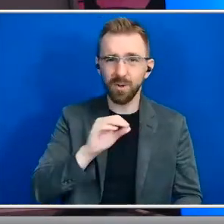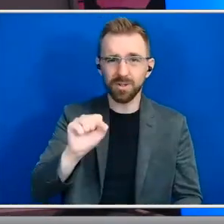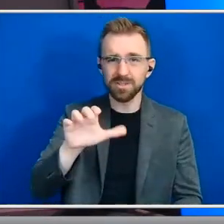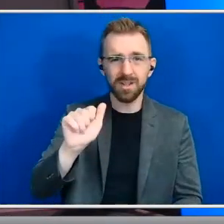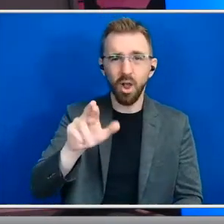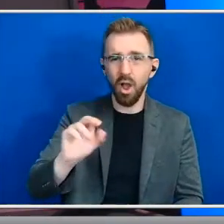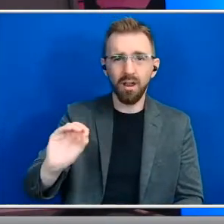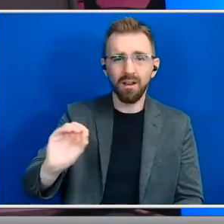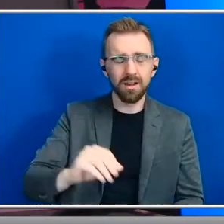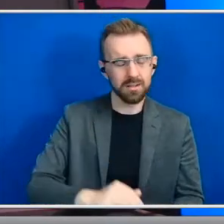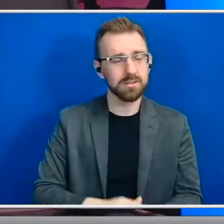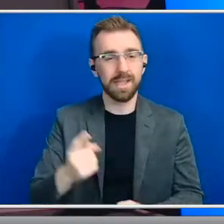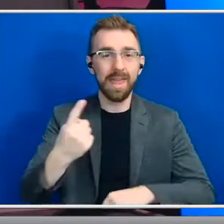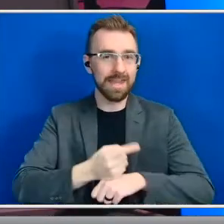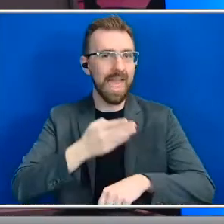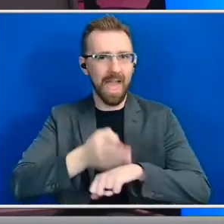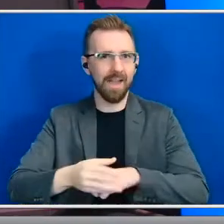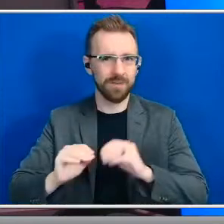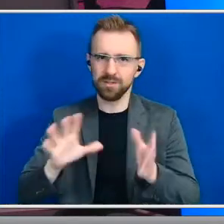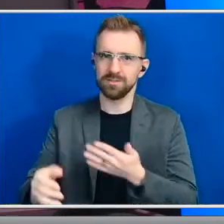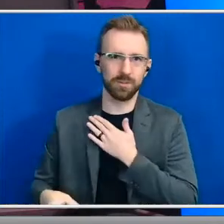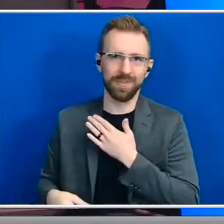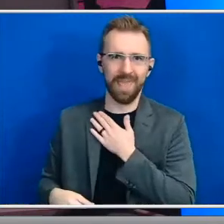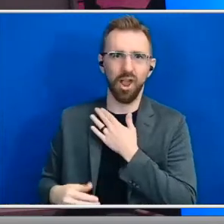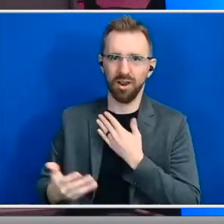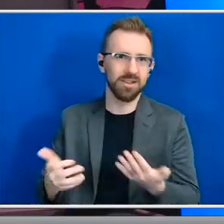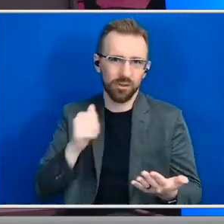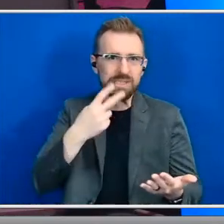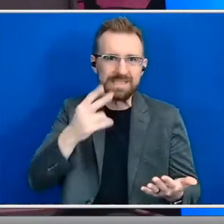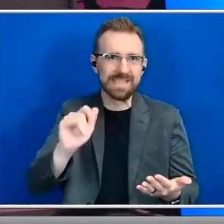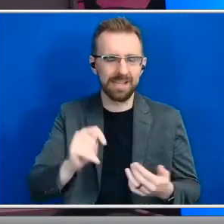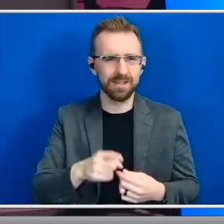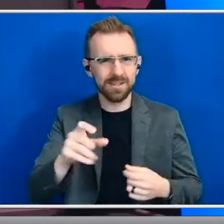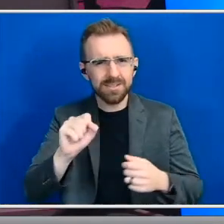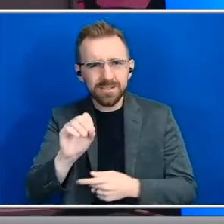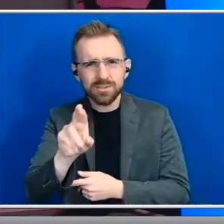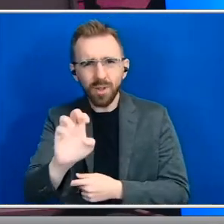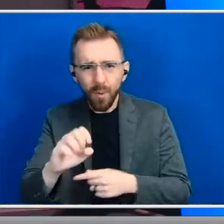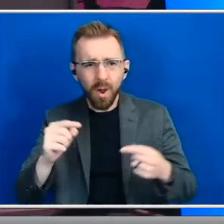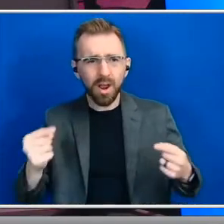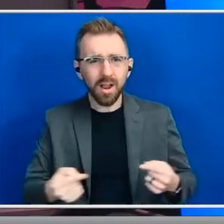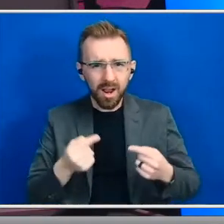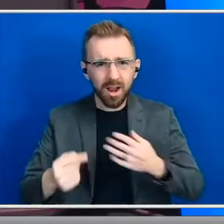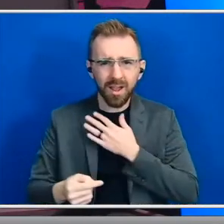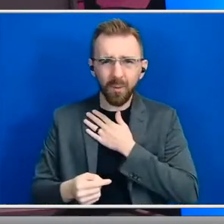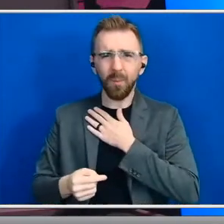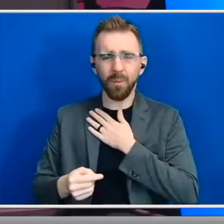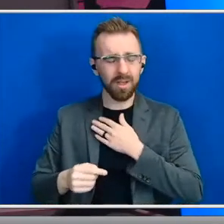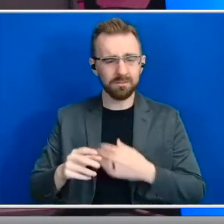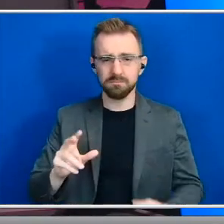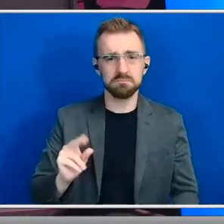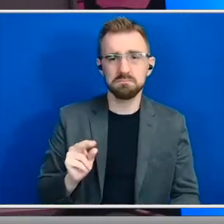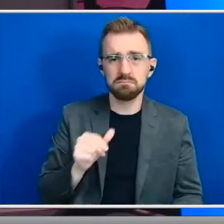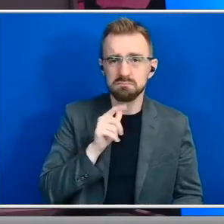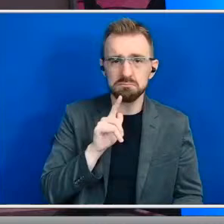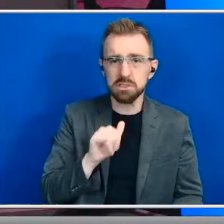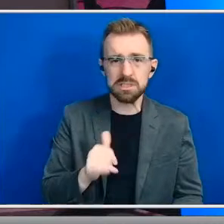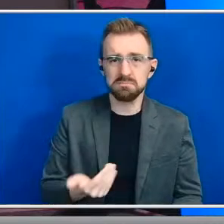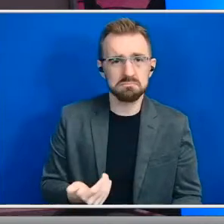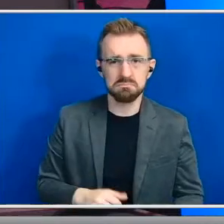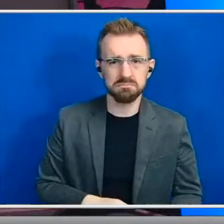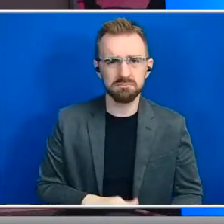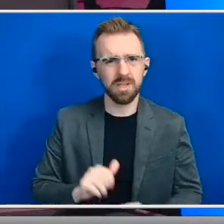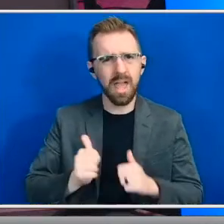it. Yeah, you definitely can see it. Are you sore? Were you very sore when you woke up? No, not really. Not really. How long was the